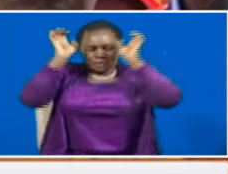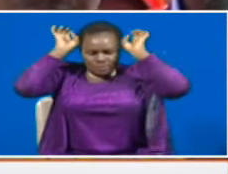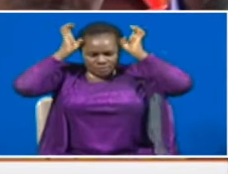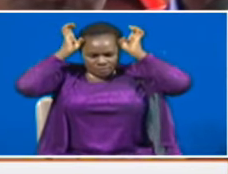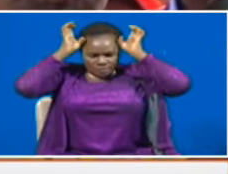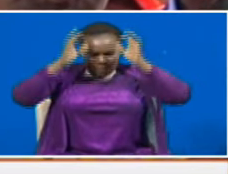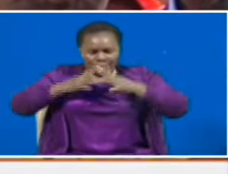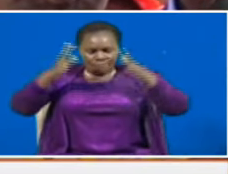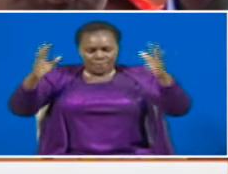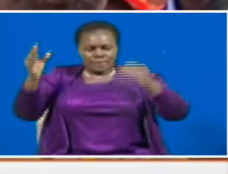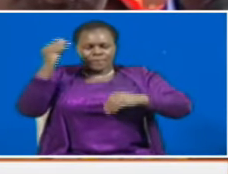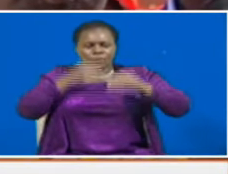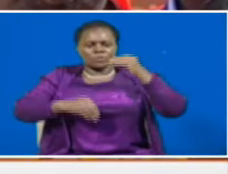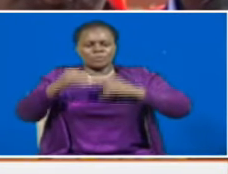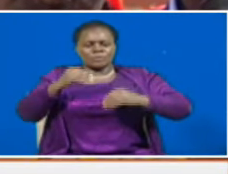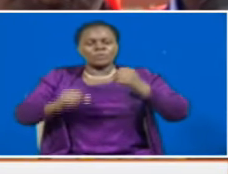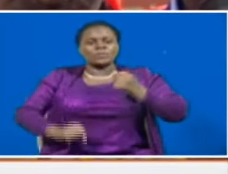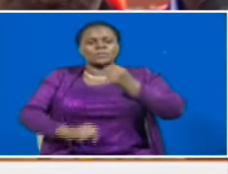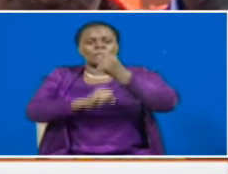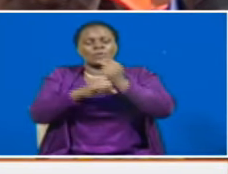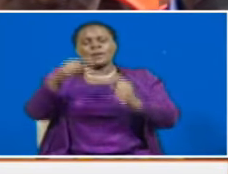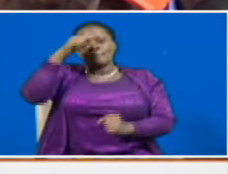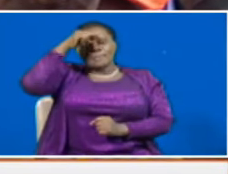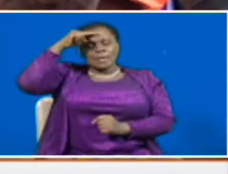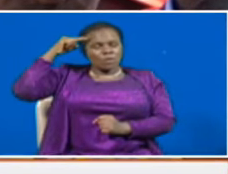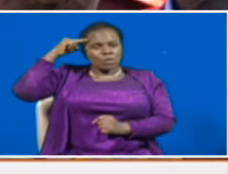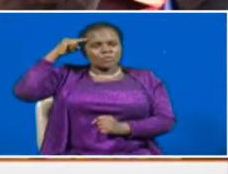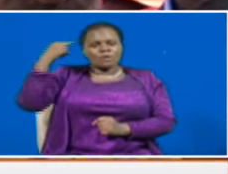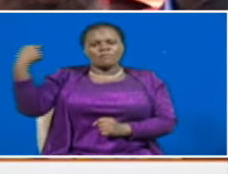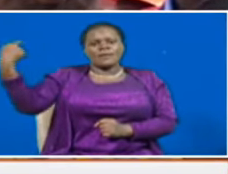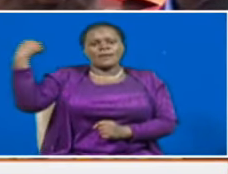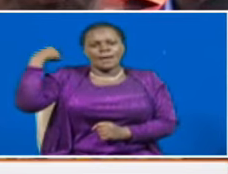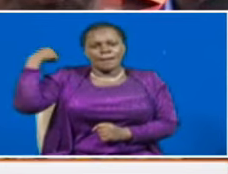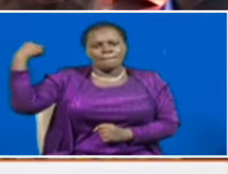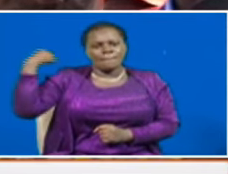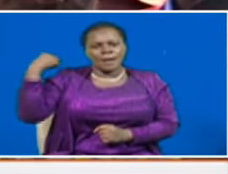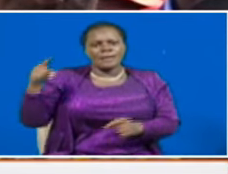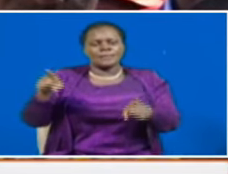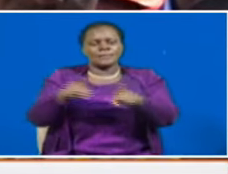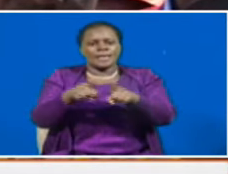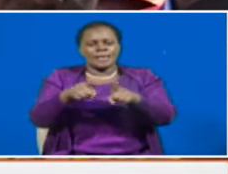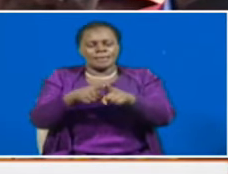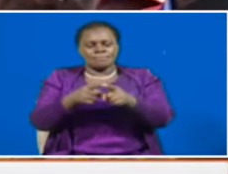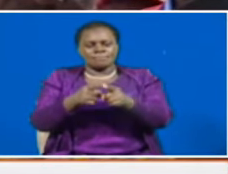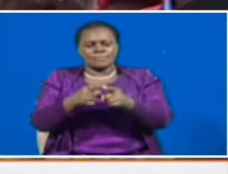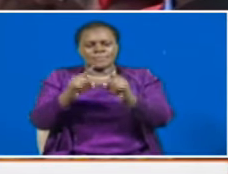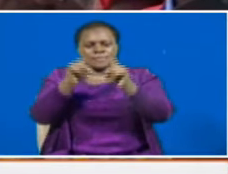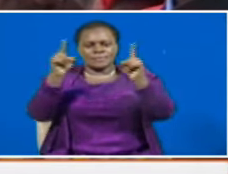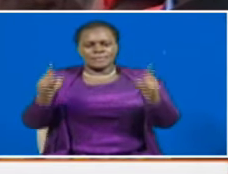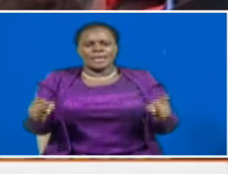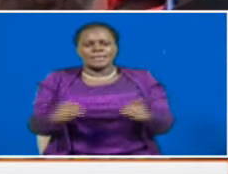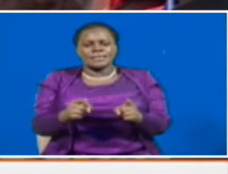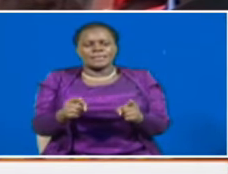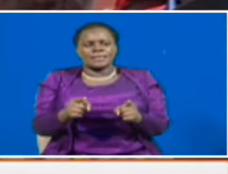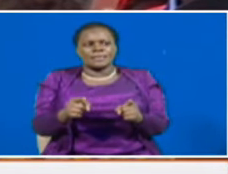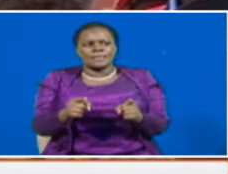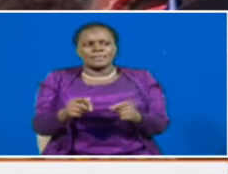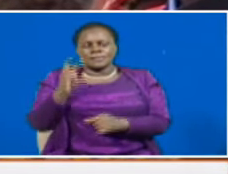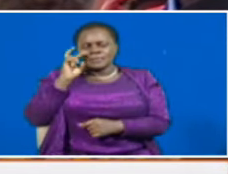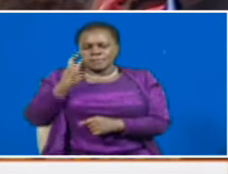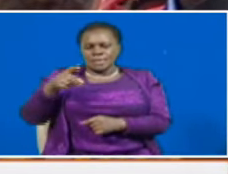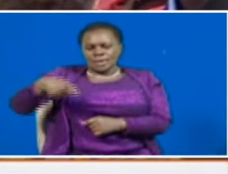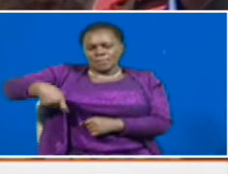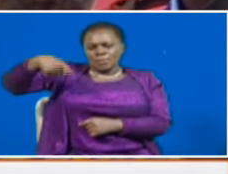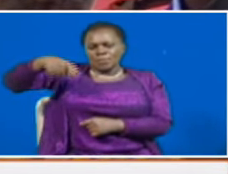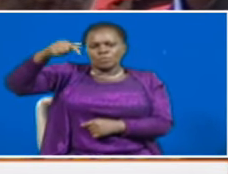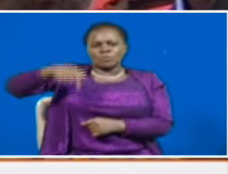major transshipment hub, because of the number and the size of this port, if you've seen these cranes